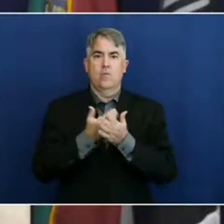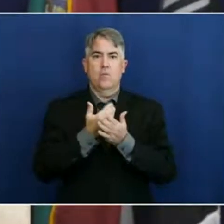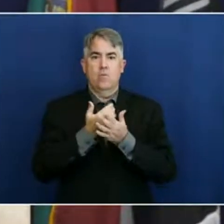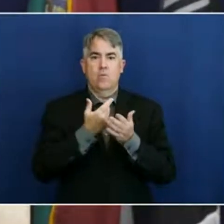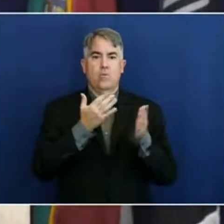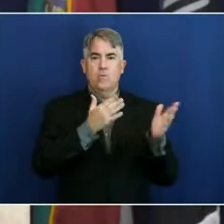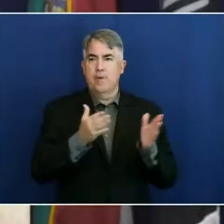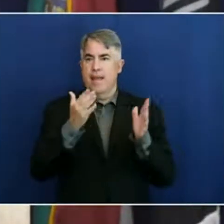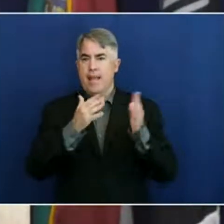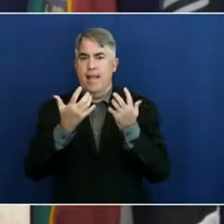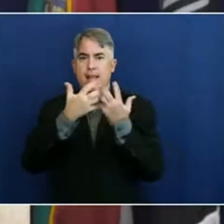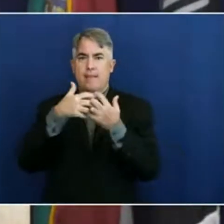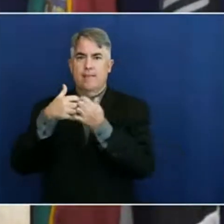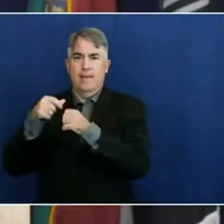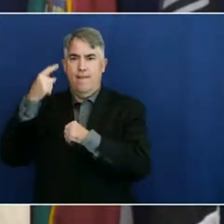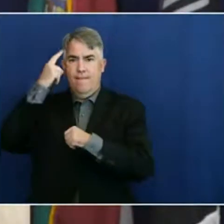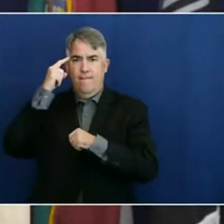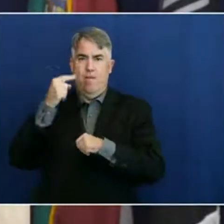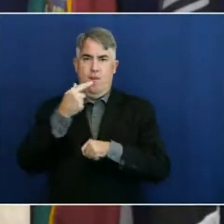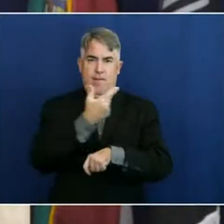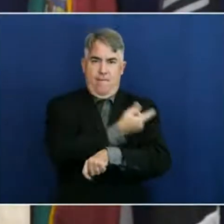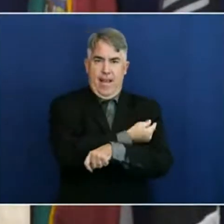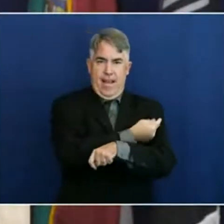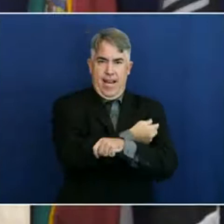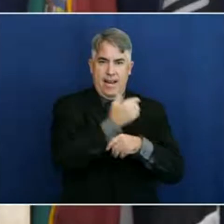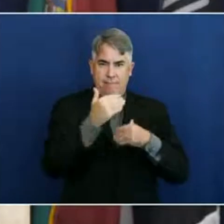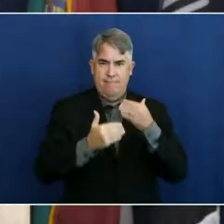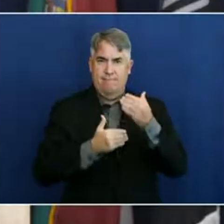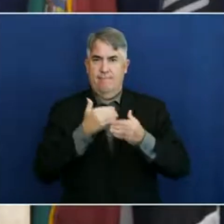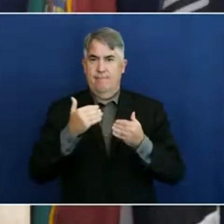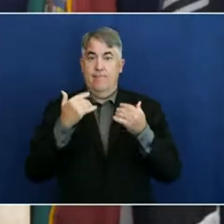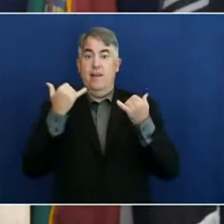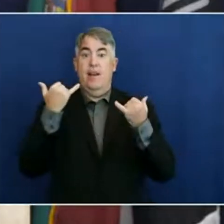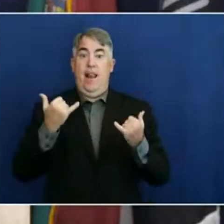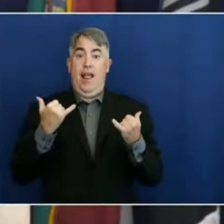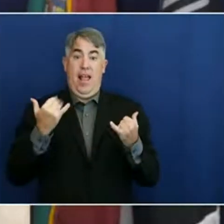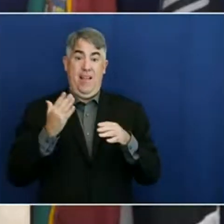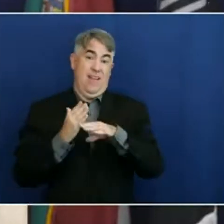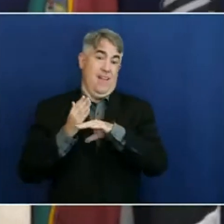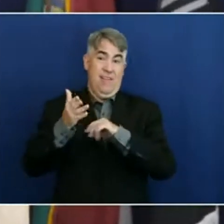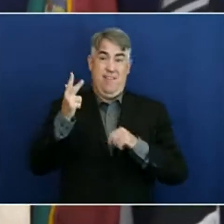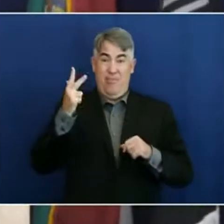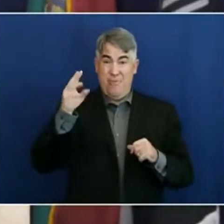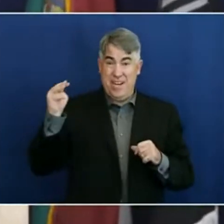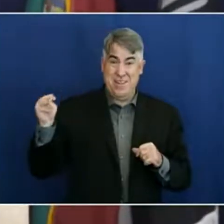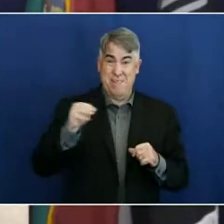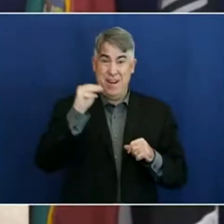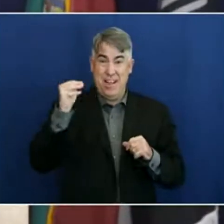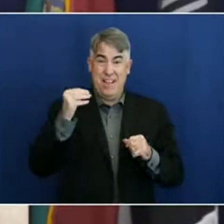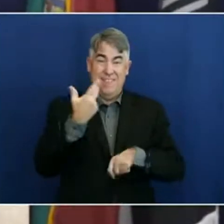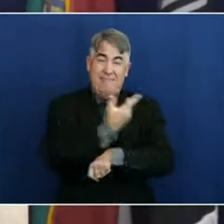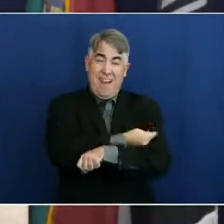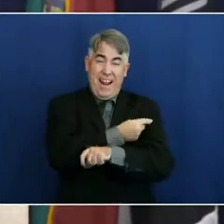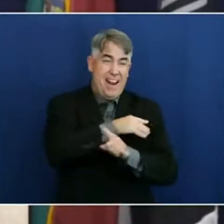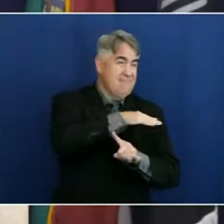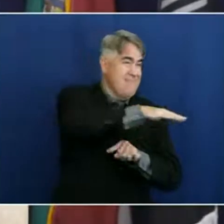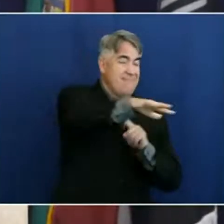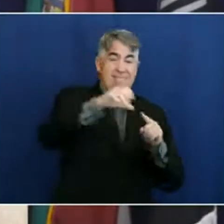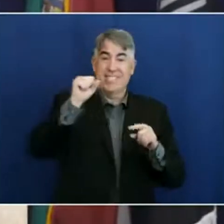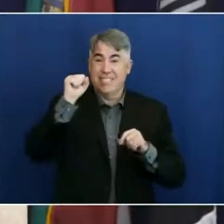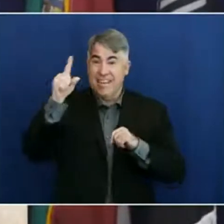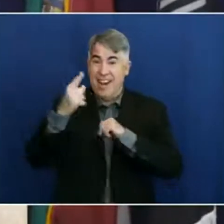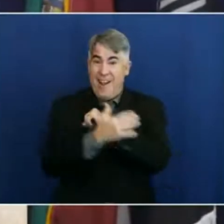Diego County, and we have now officially surpassed 3 million doses being administered. We are